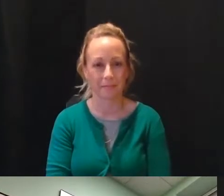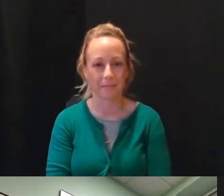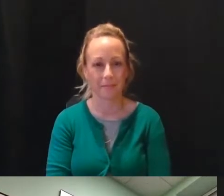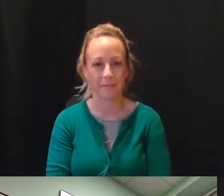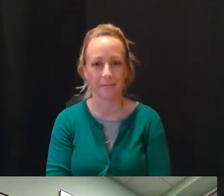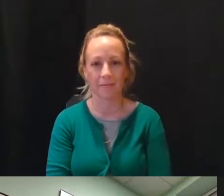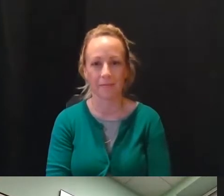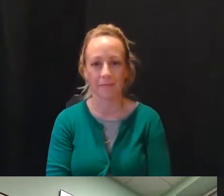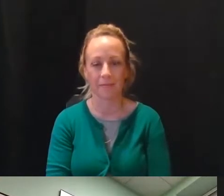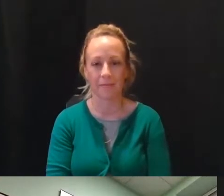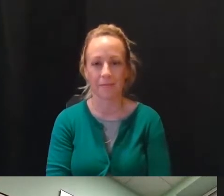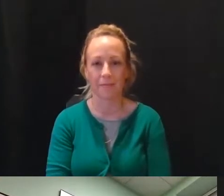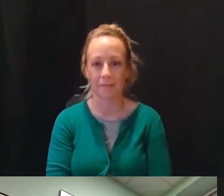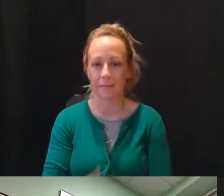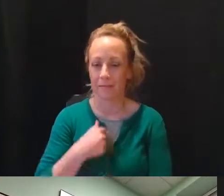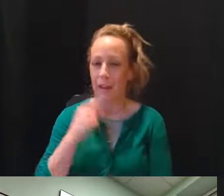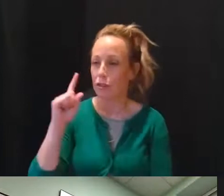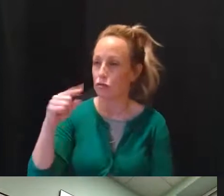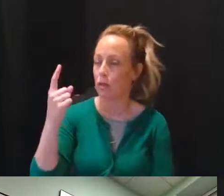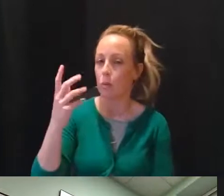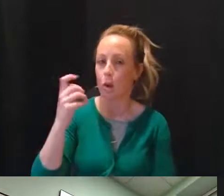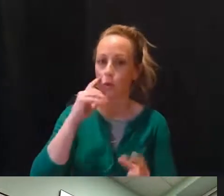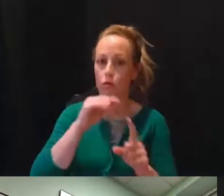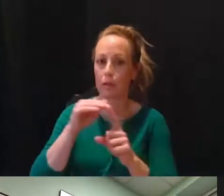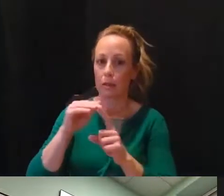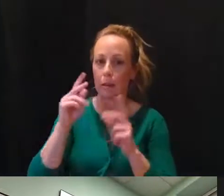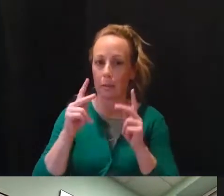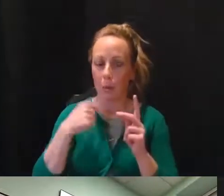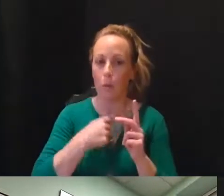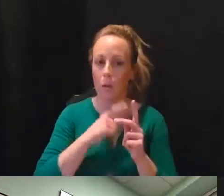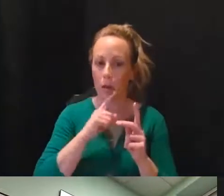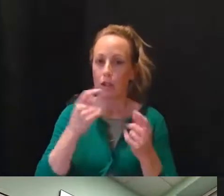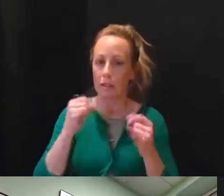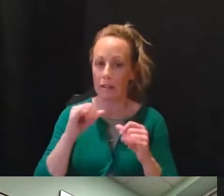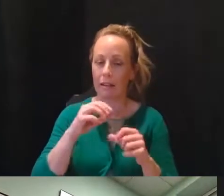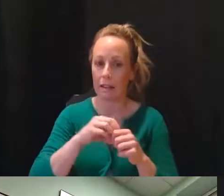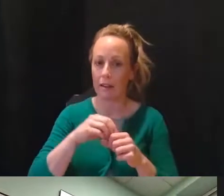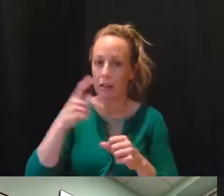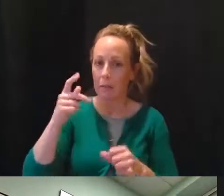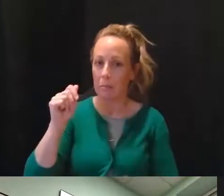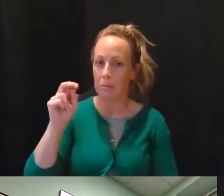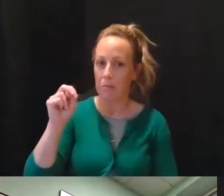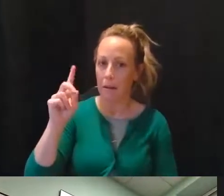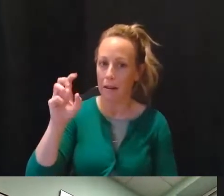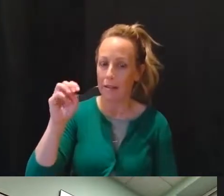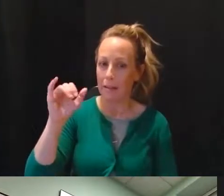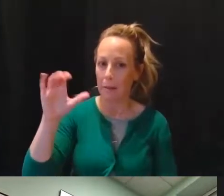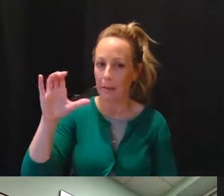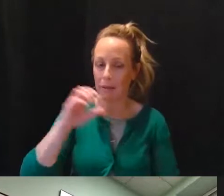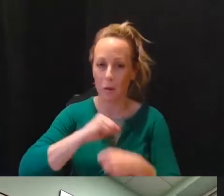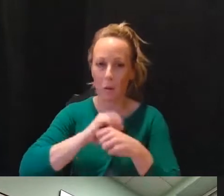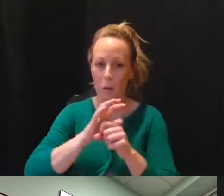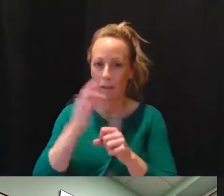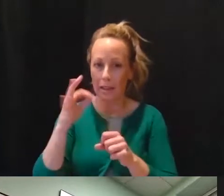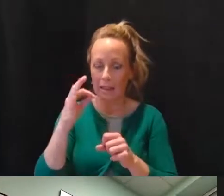I would just like to remind people that we are still in pandemic. So COVID-19 is still here when we are starting the flu